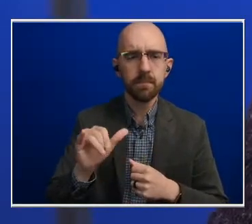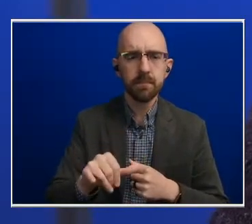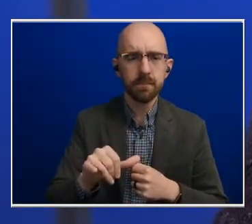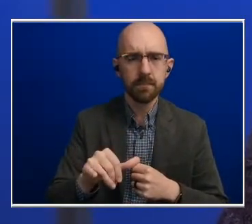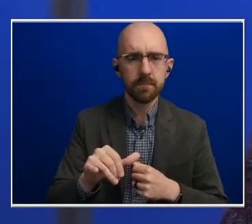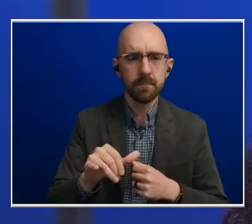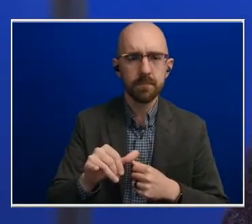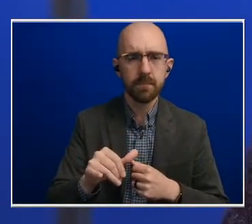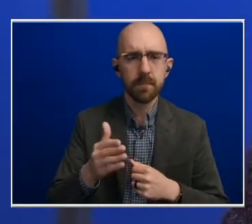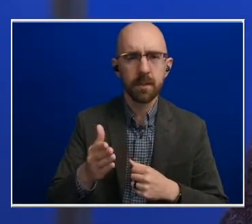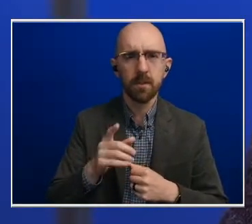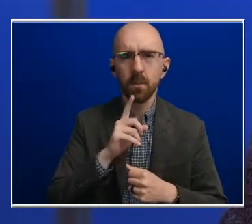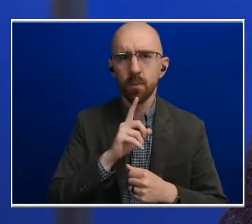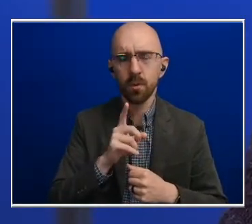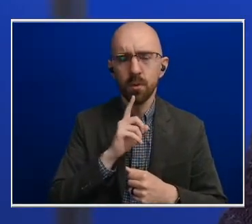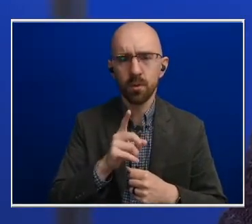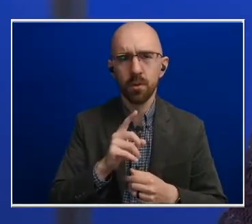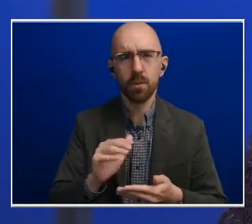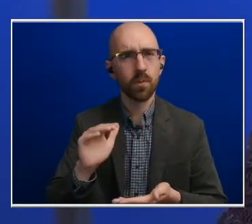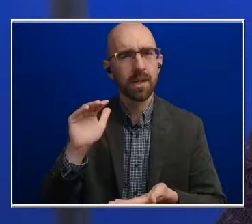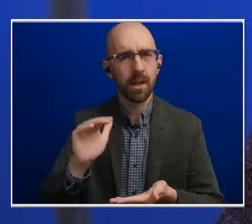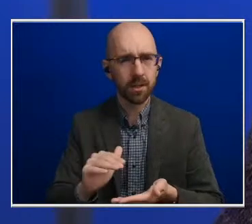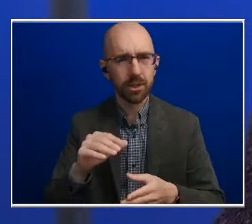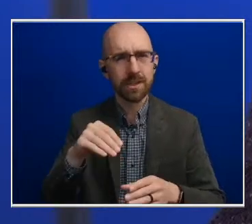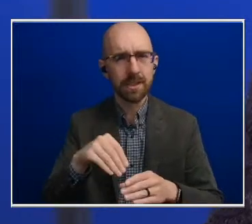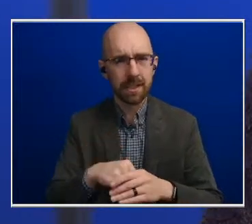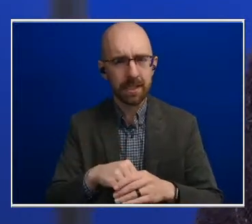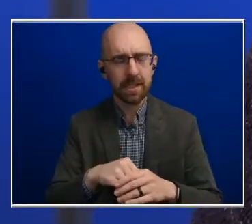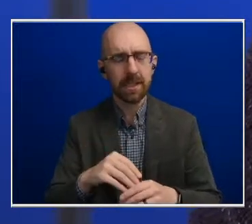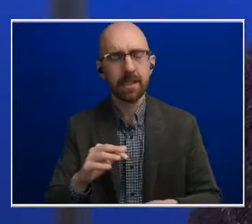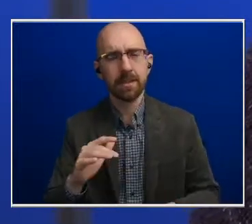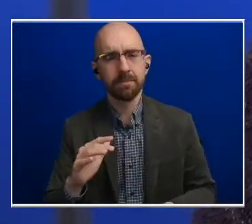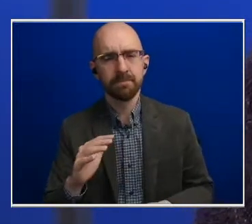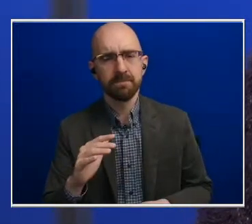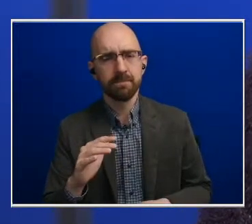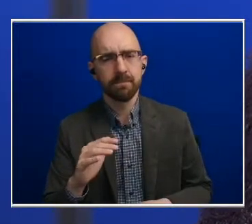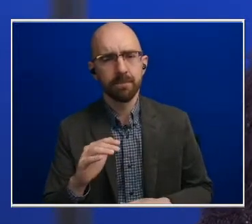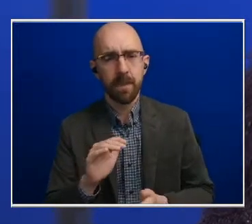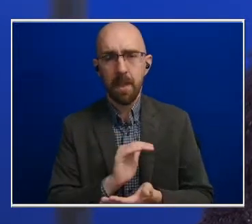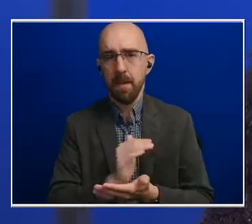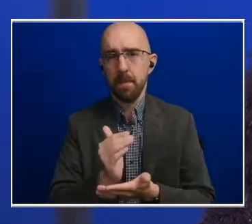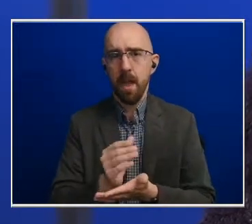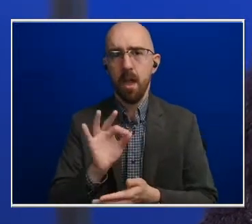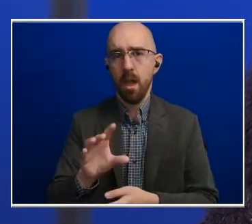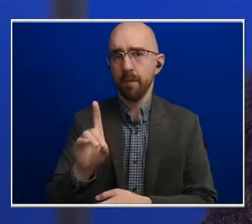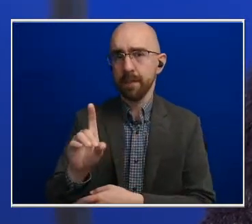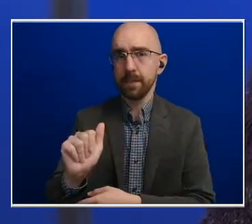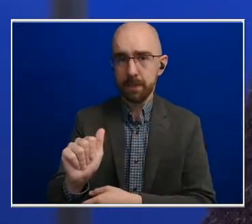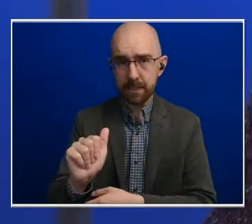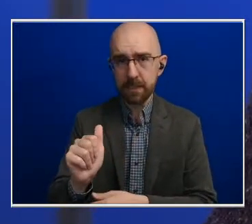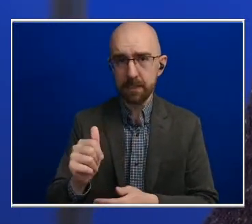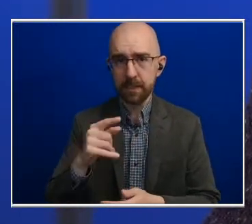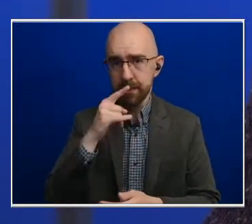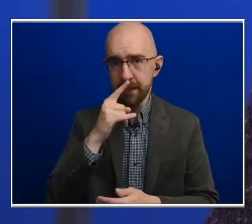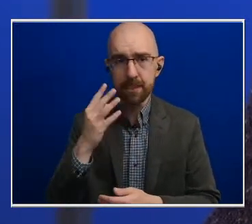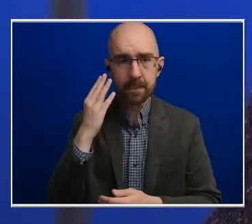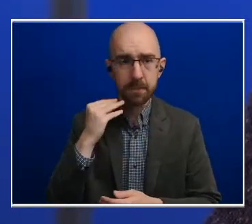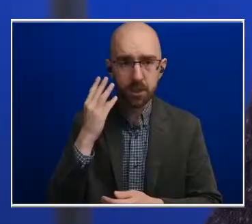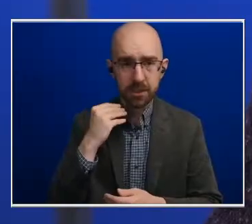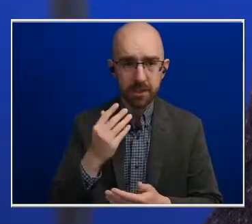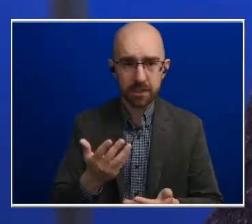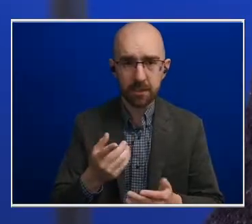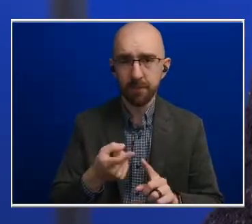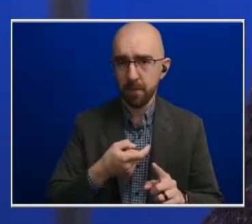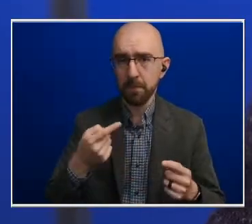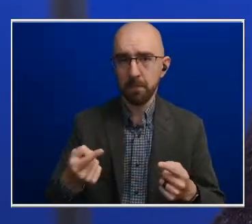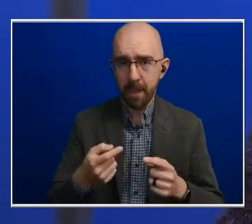were reductions in amount of disability that kids were experiencing from pain with the program, which